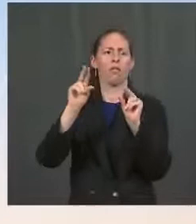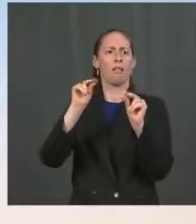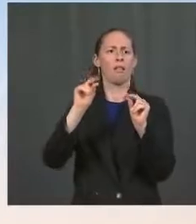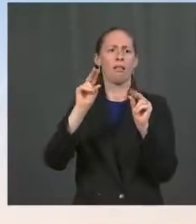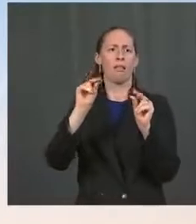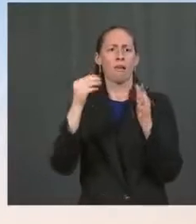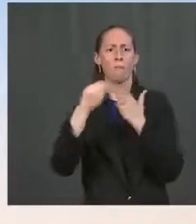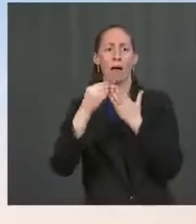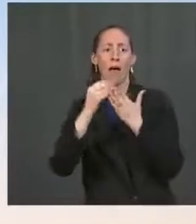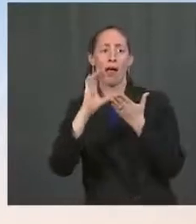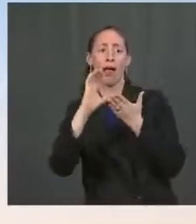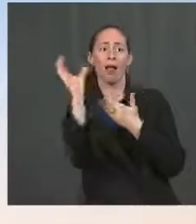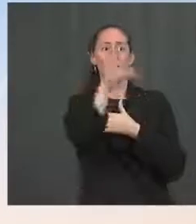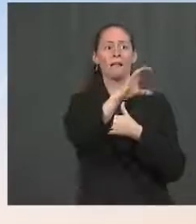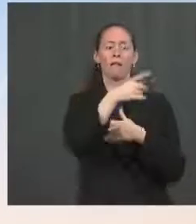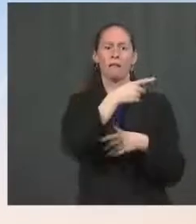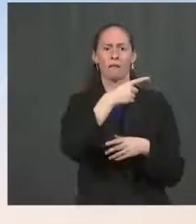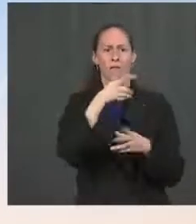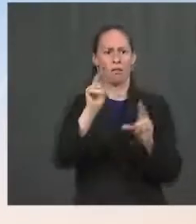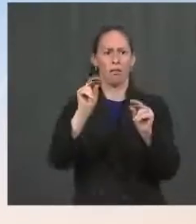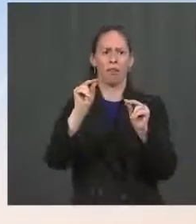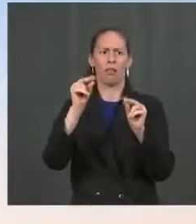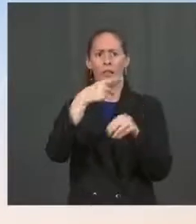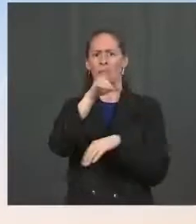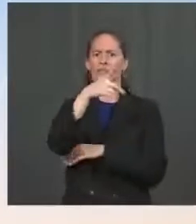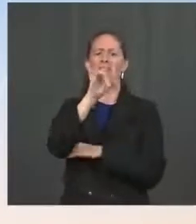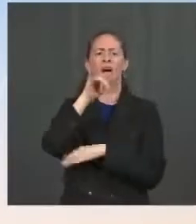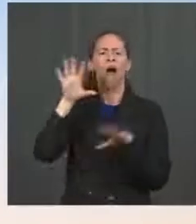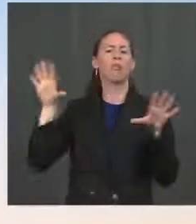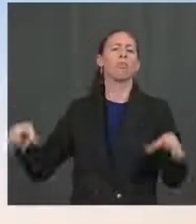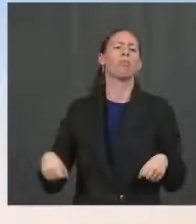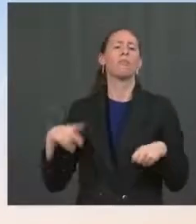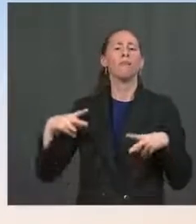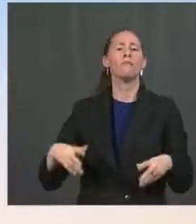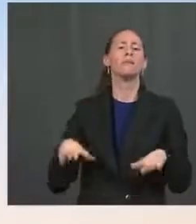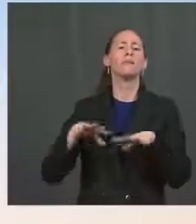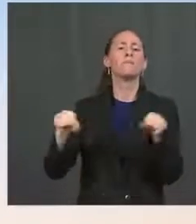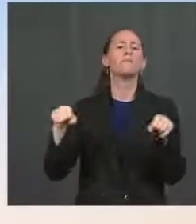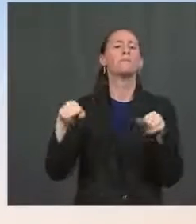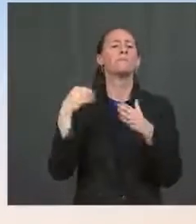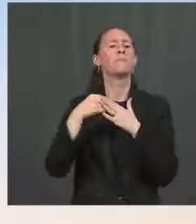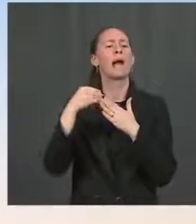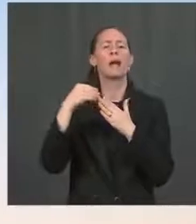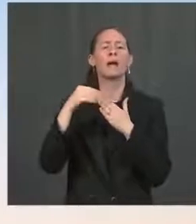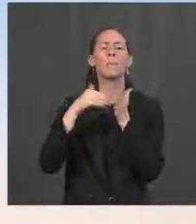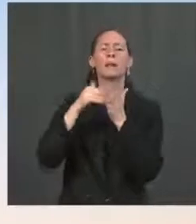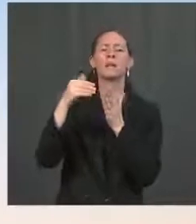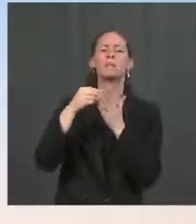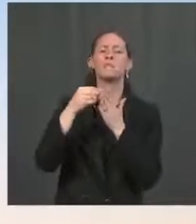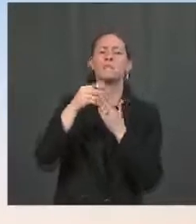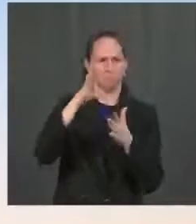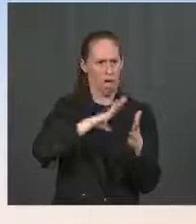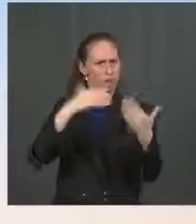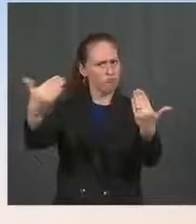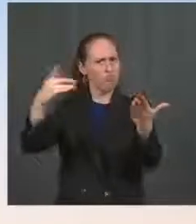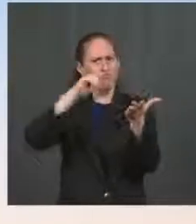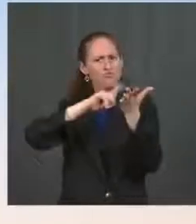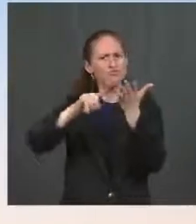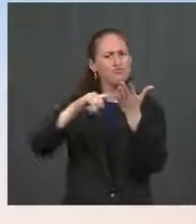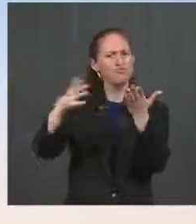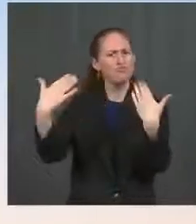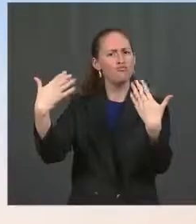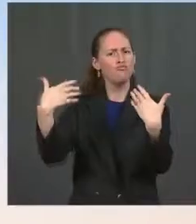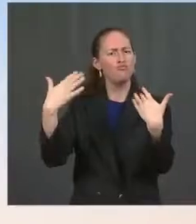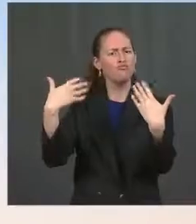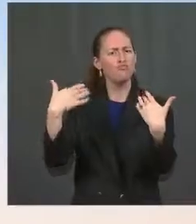he said that he welcomed an official audit or financial investigation under UN auspices. does the administration have a position on what should be done